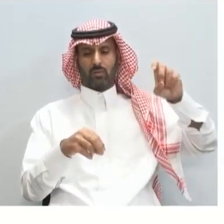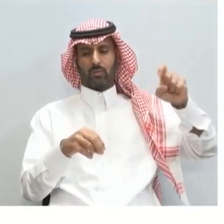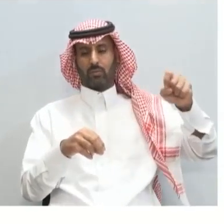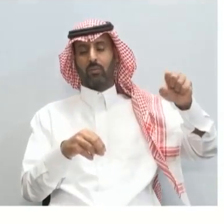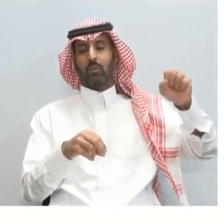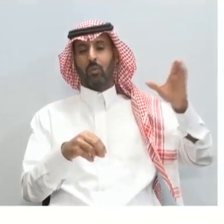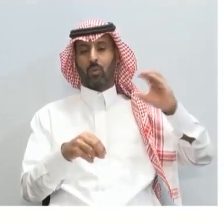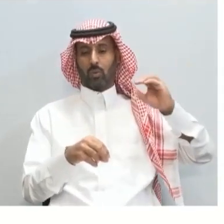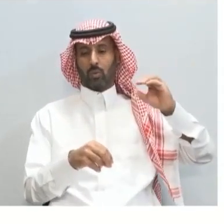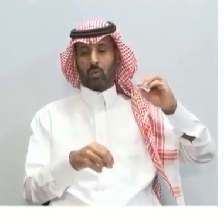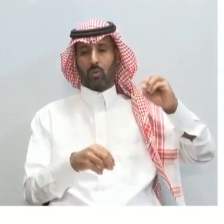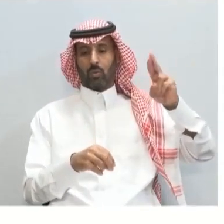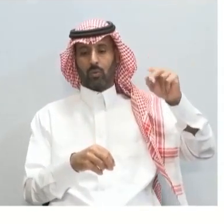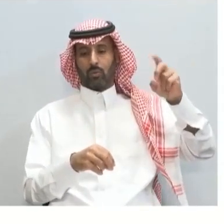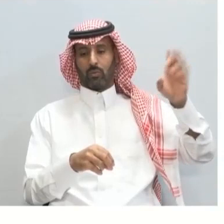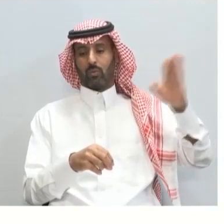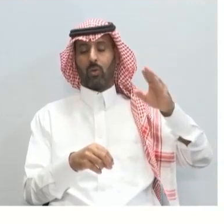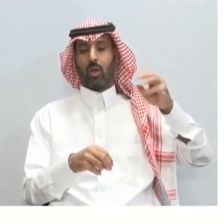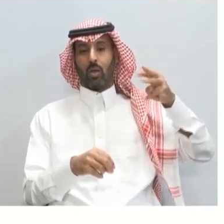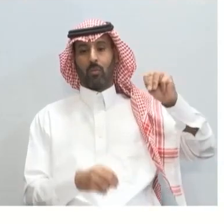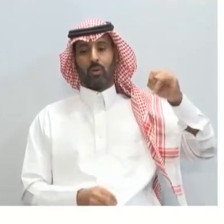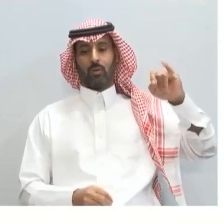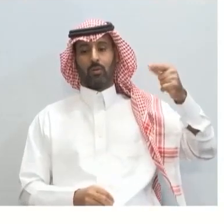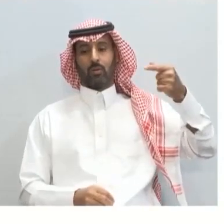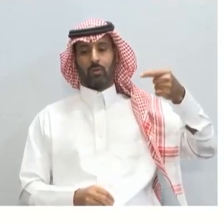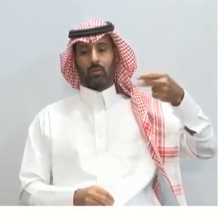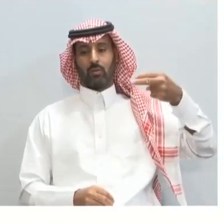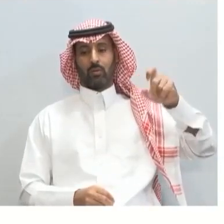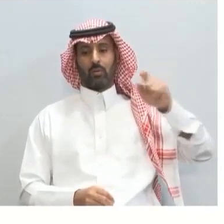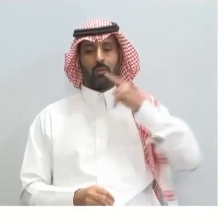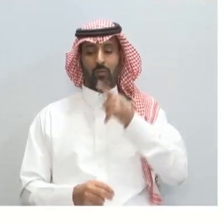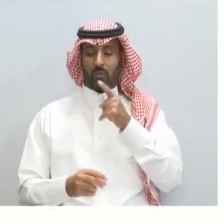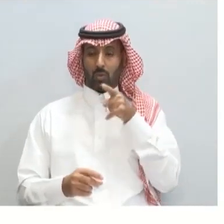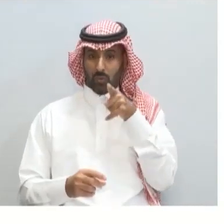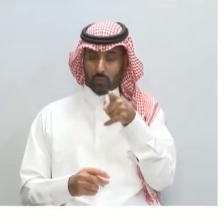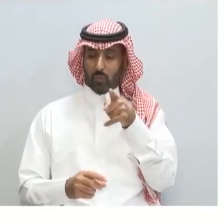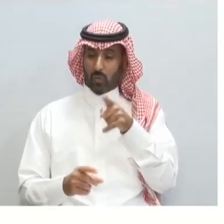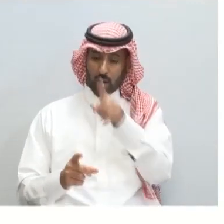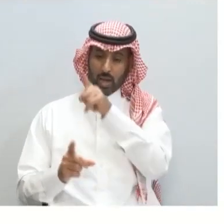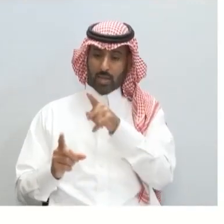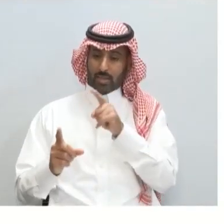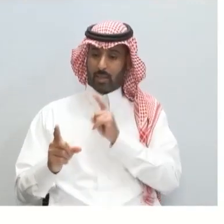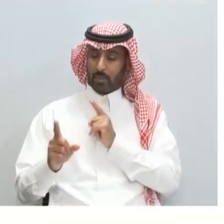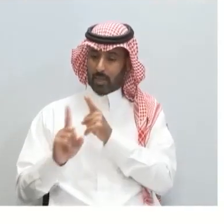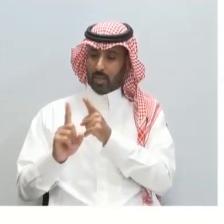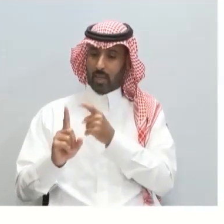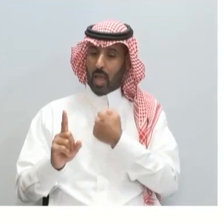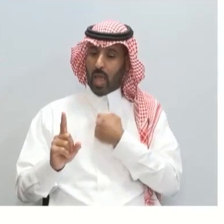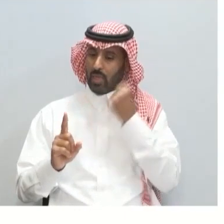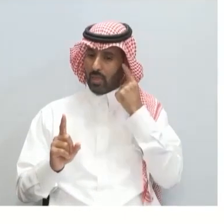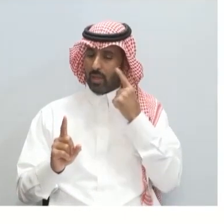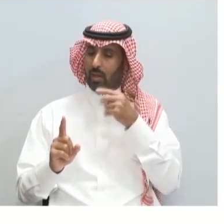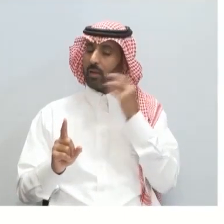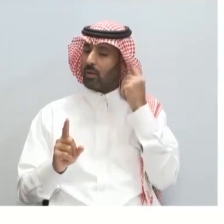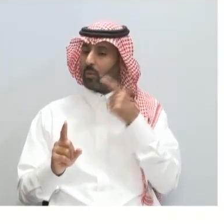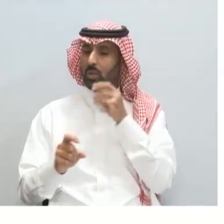or might here's an example here or two examples if you asked me my opinion I would